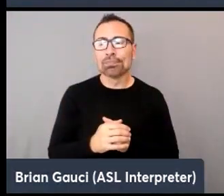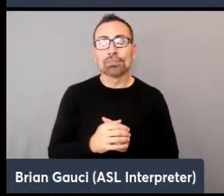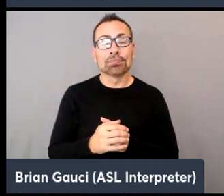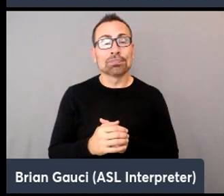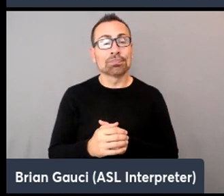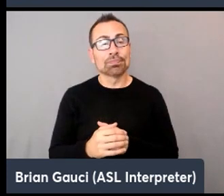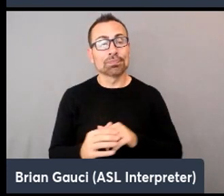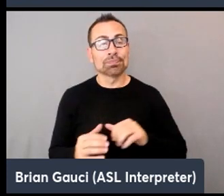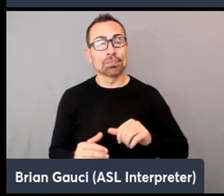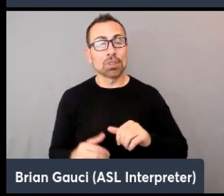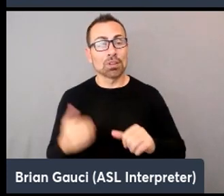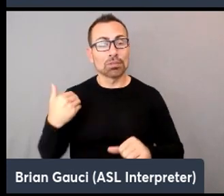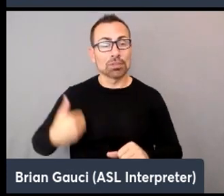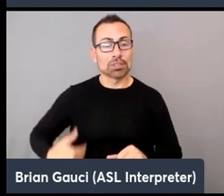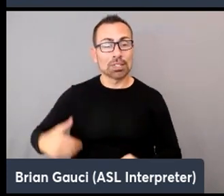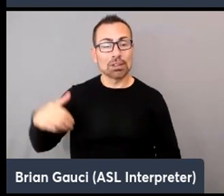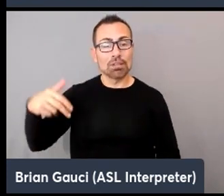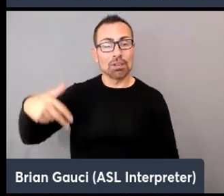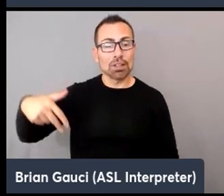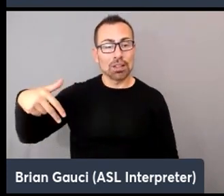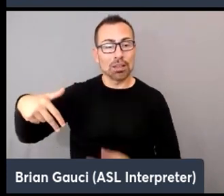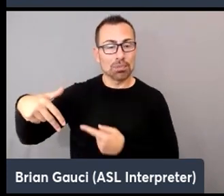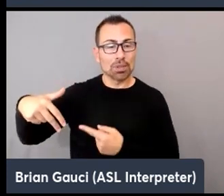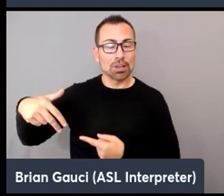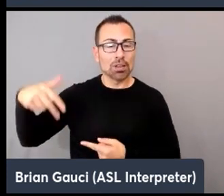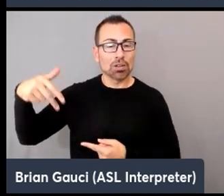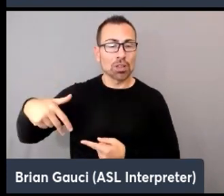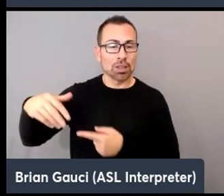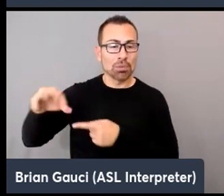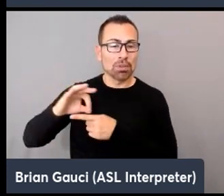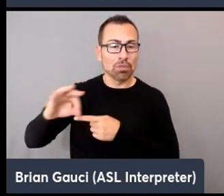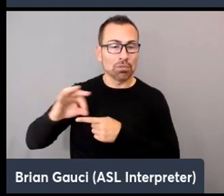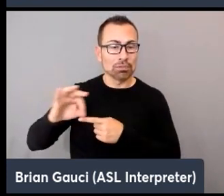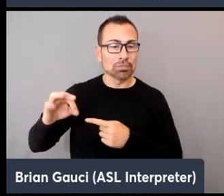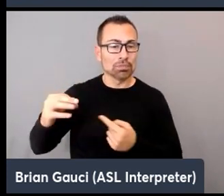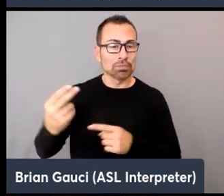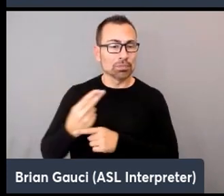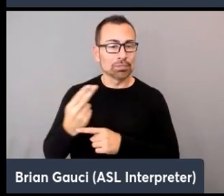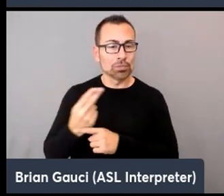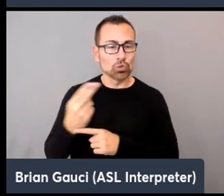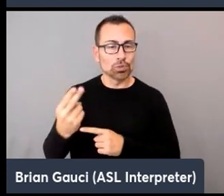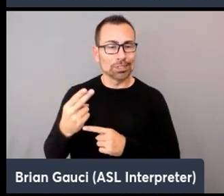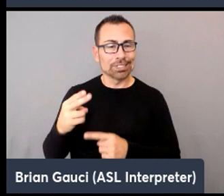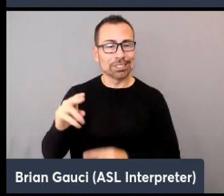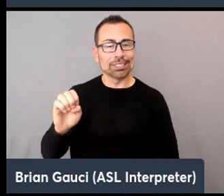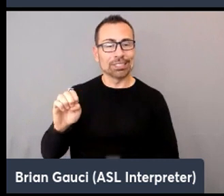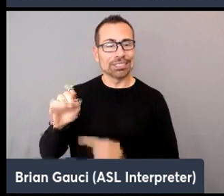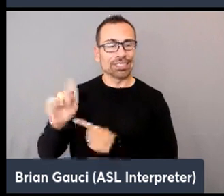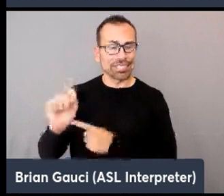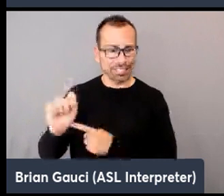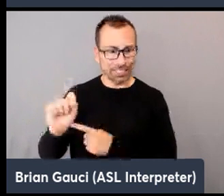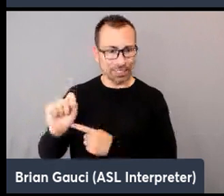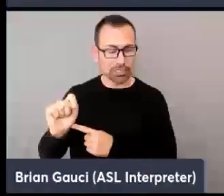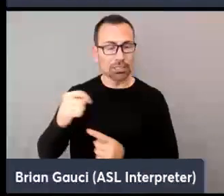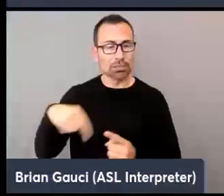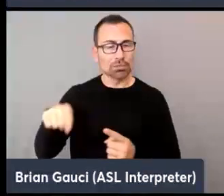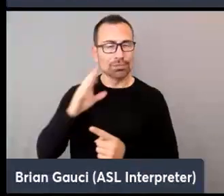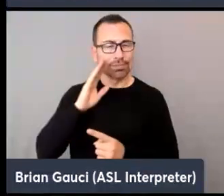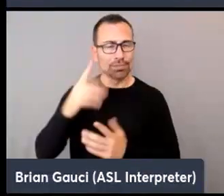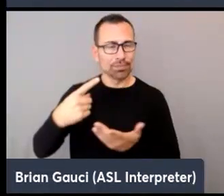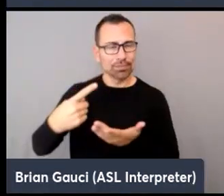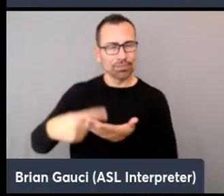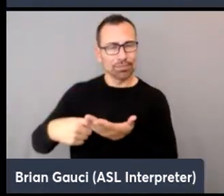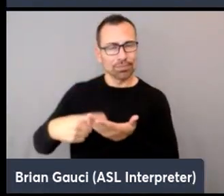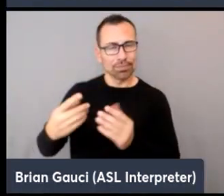side, your Lambda function is actually using an extension, which I'll talk about later, but it